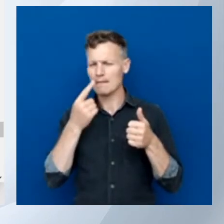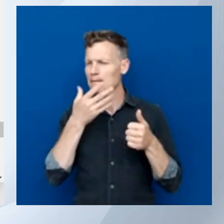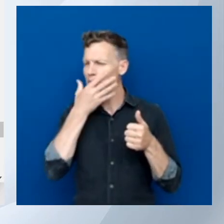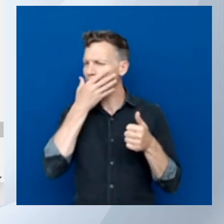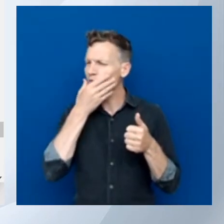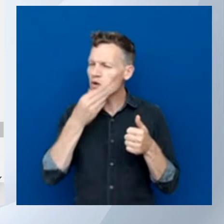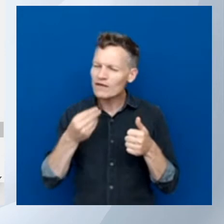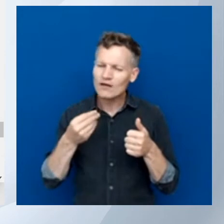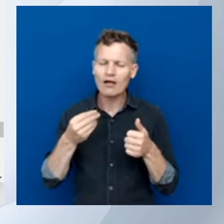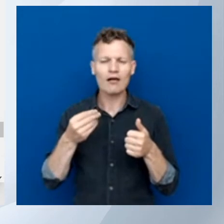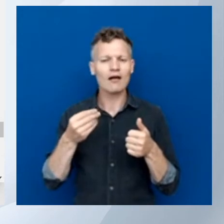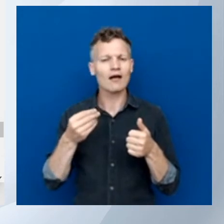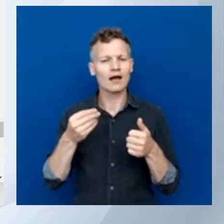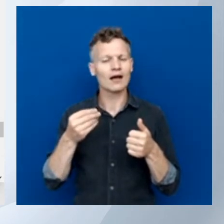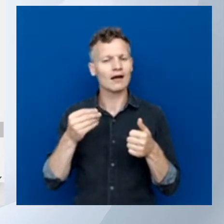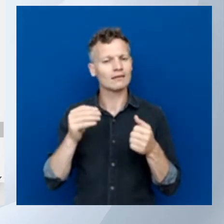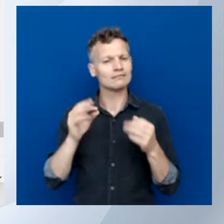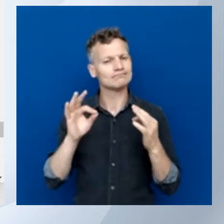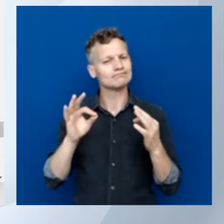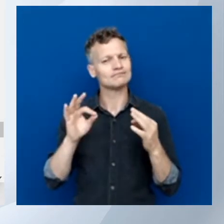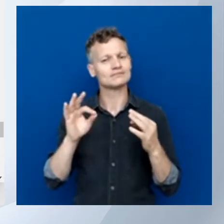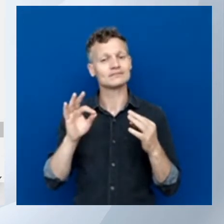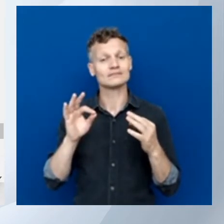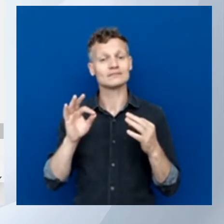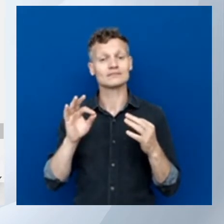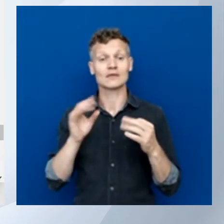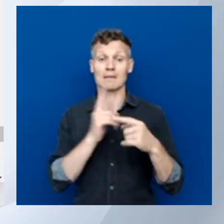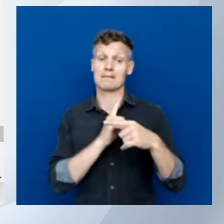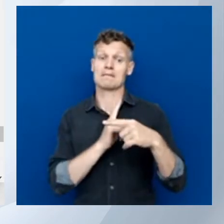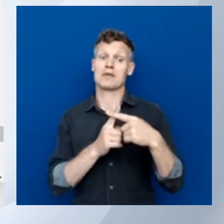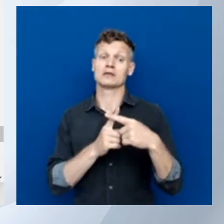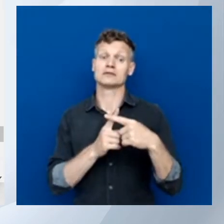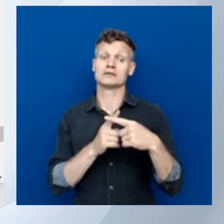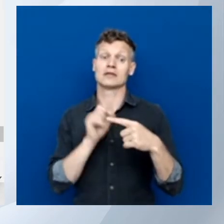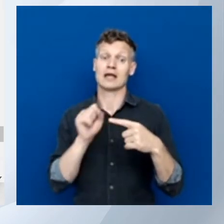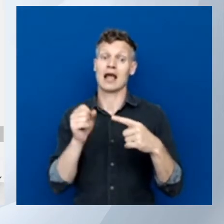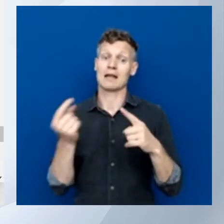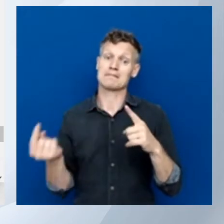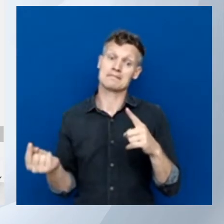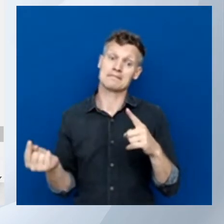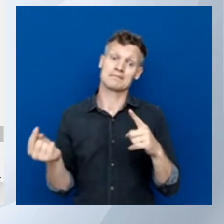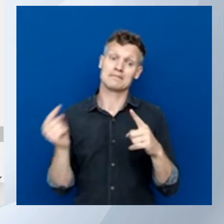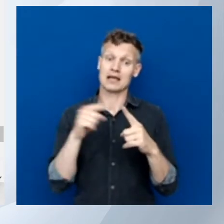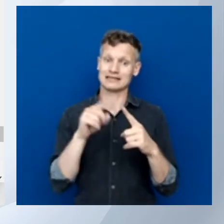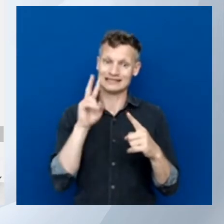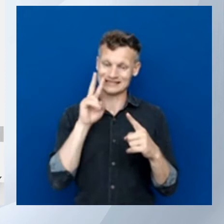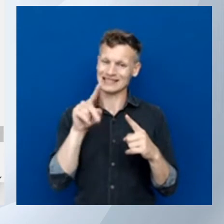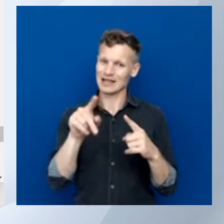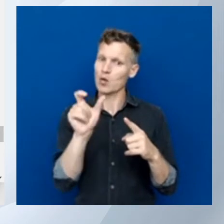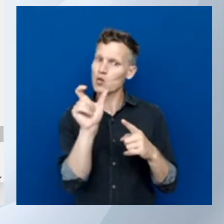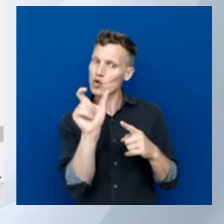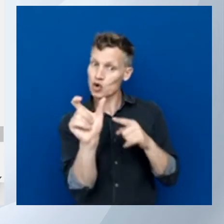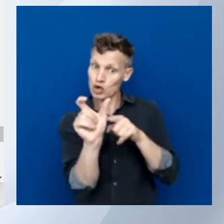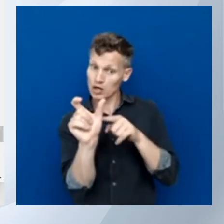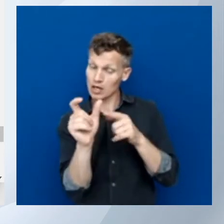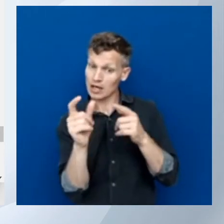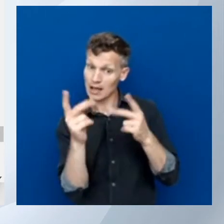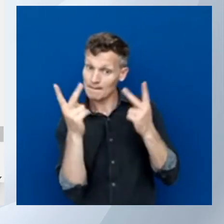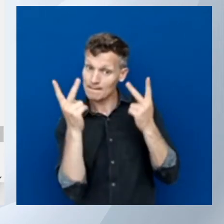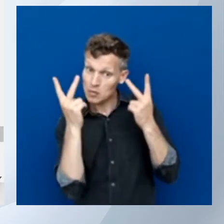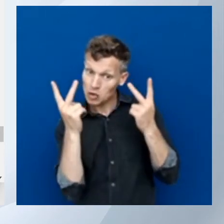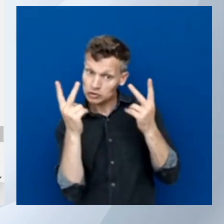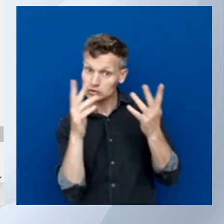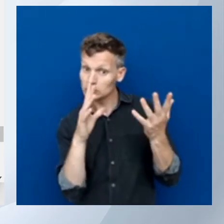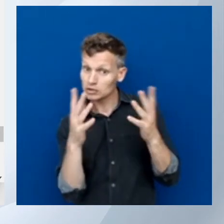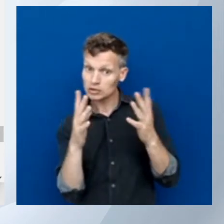of. And again, we can return the words, whether it is important and all that. And I